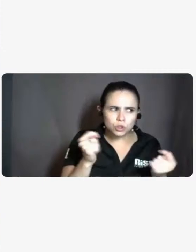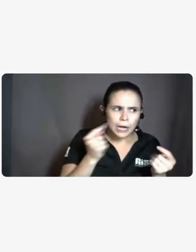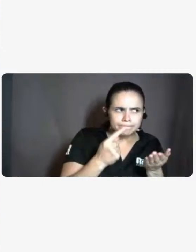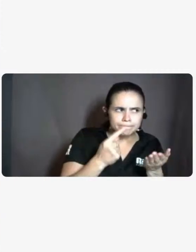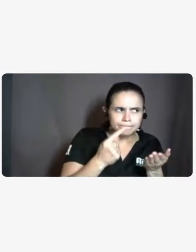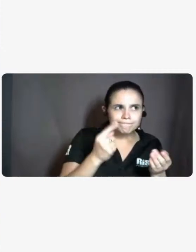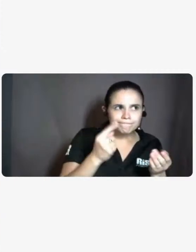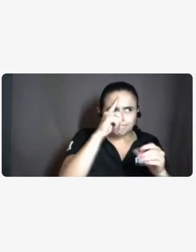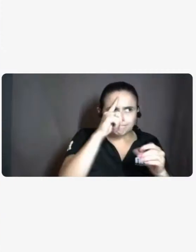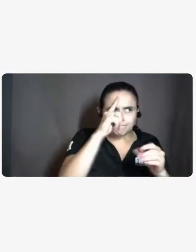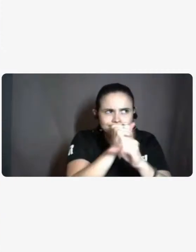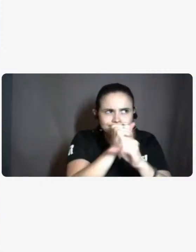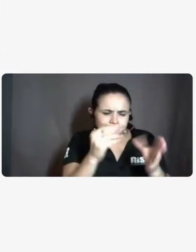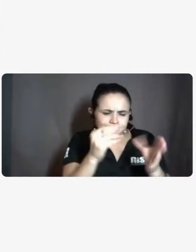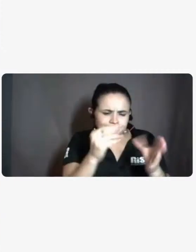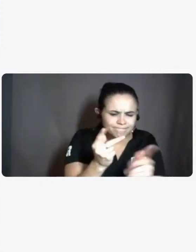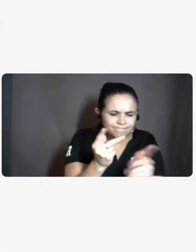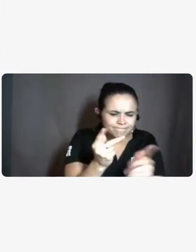next slide,